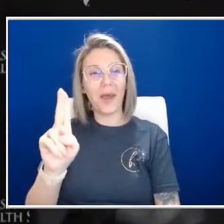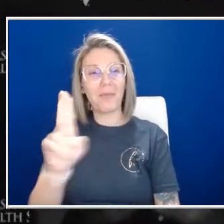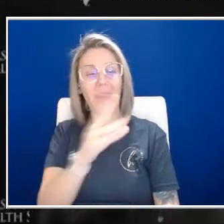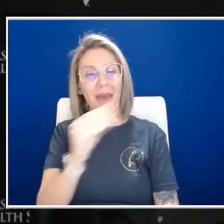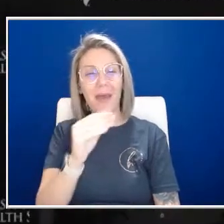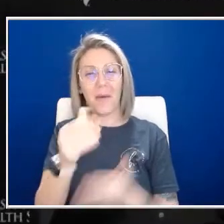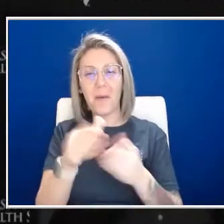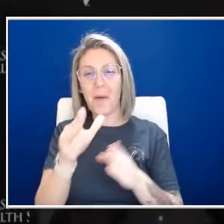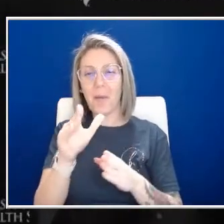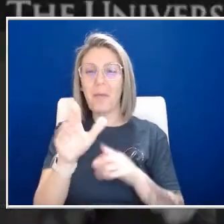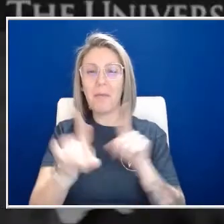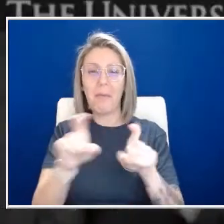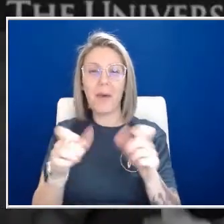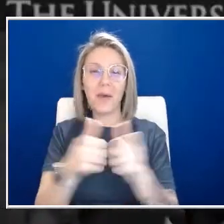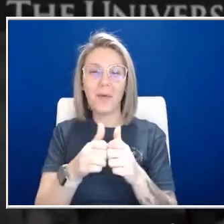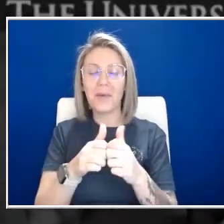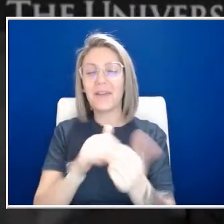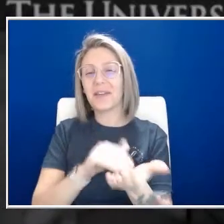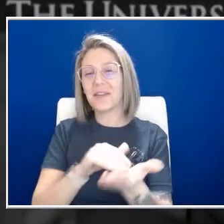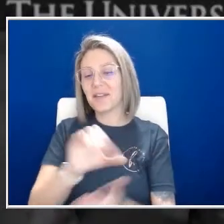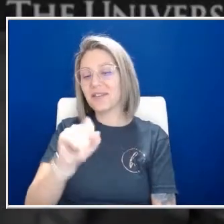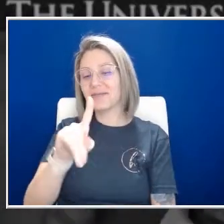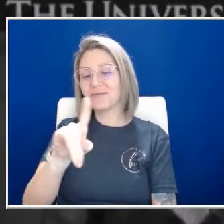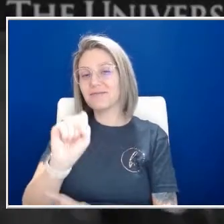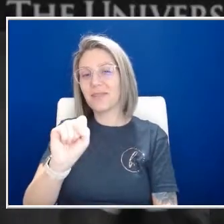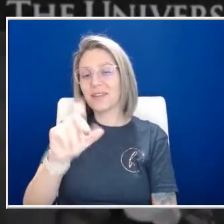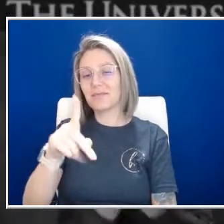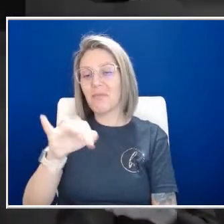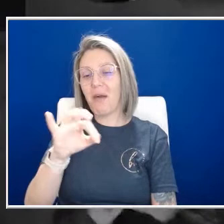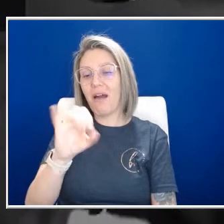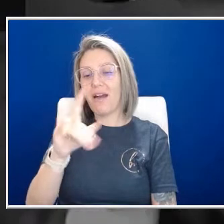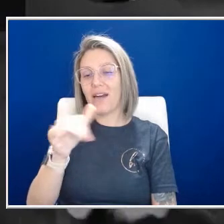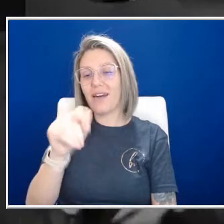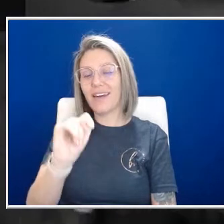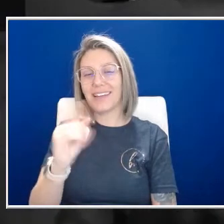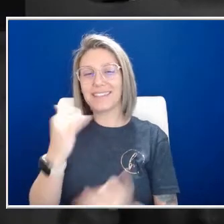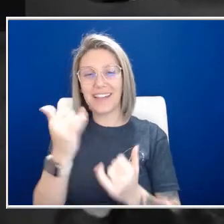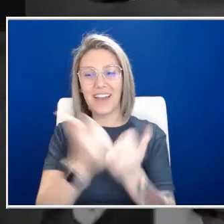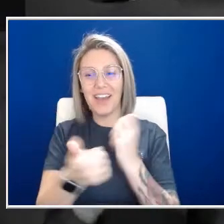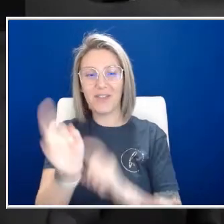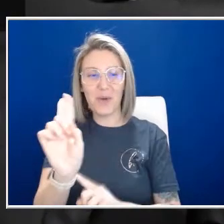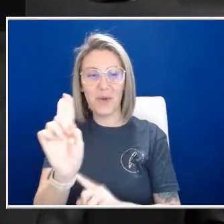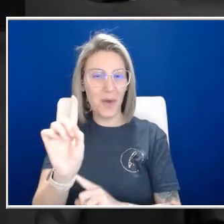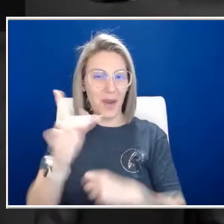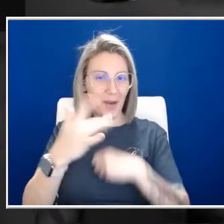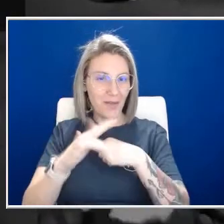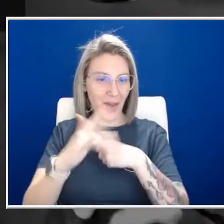Mics with Dr. Stites podcast. Now, everywhere podcasts are available.